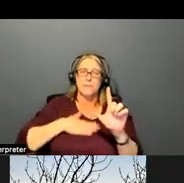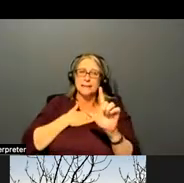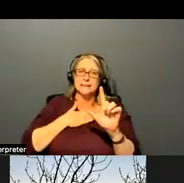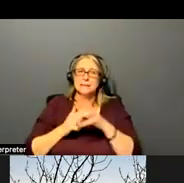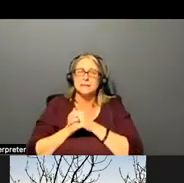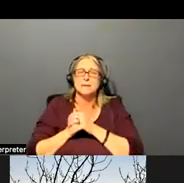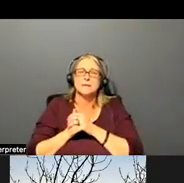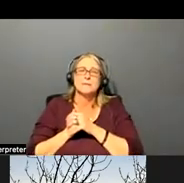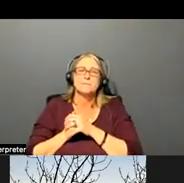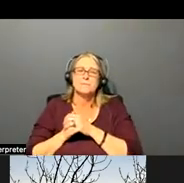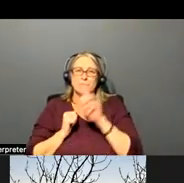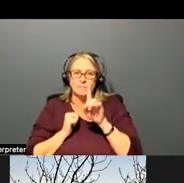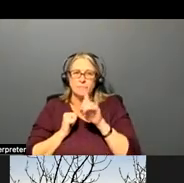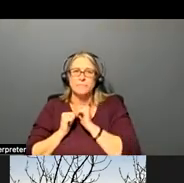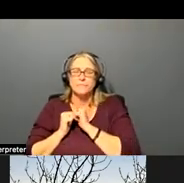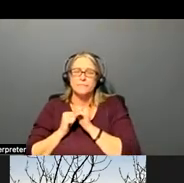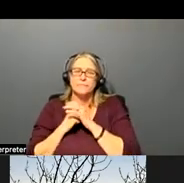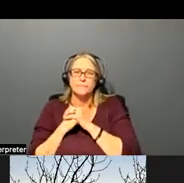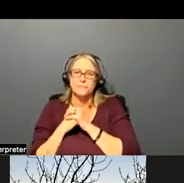Yes, give me 1 second.